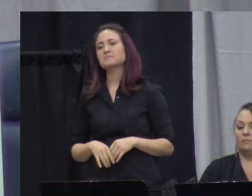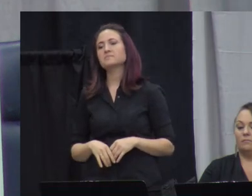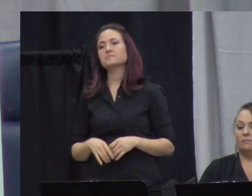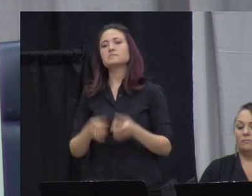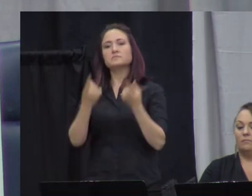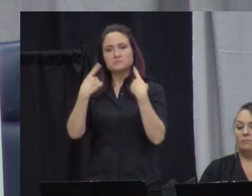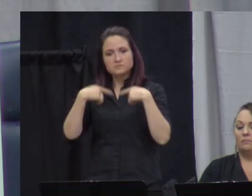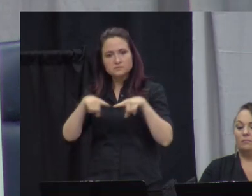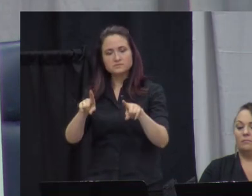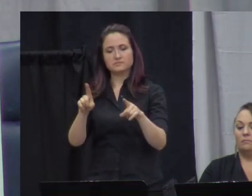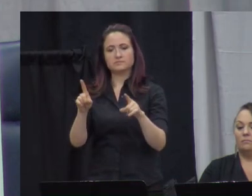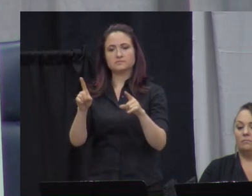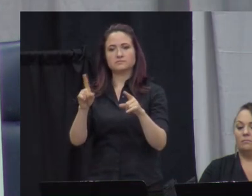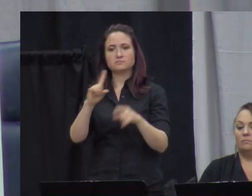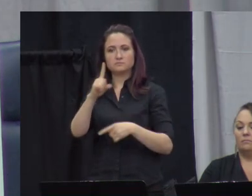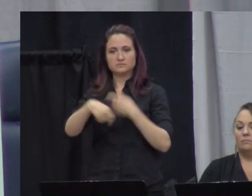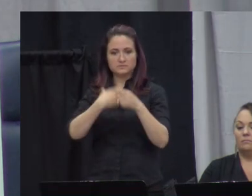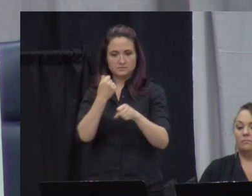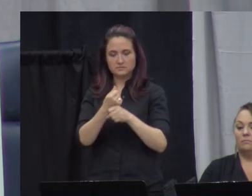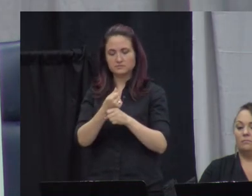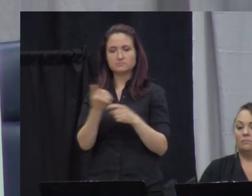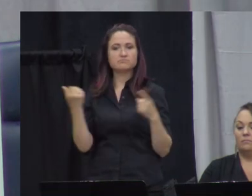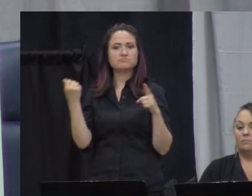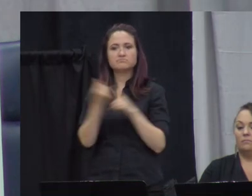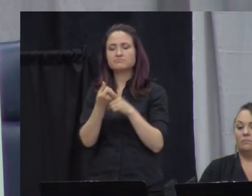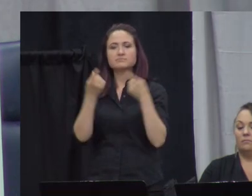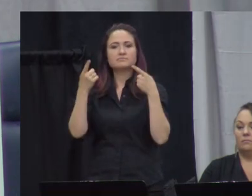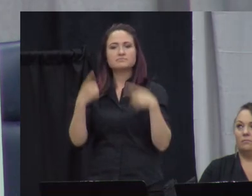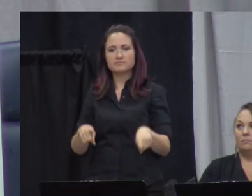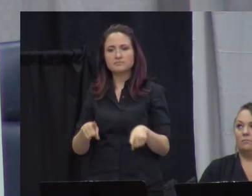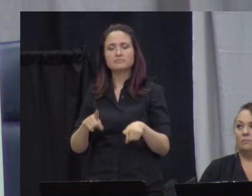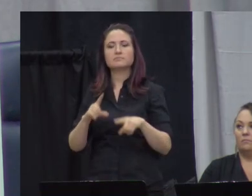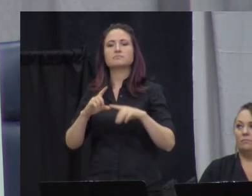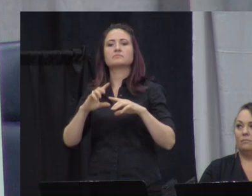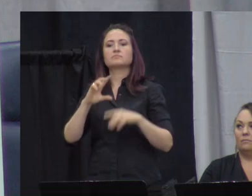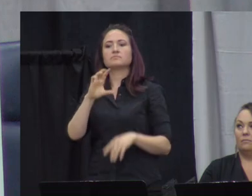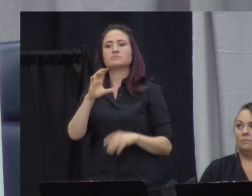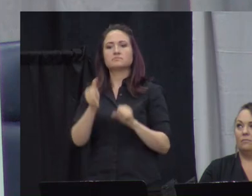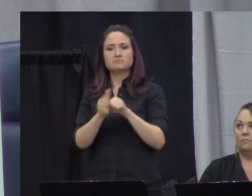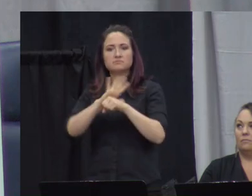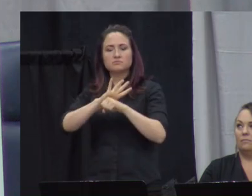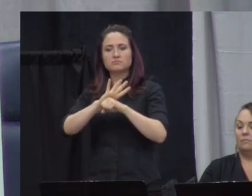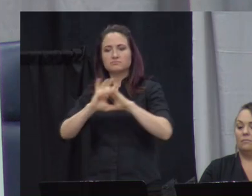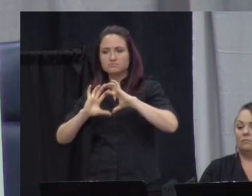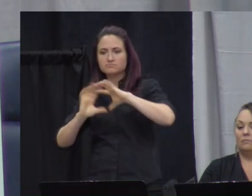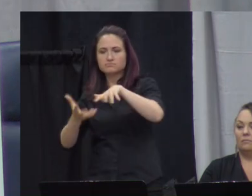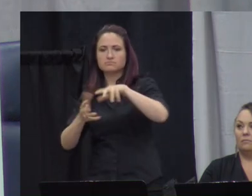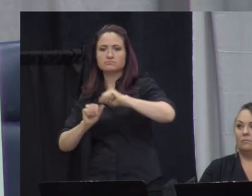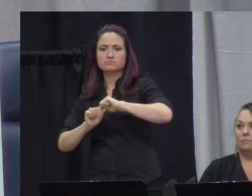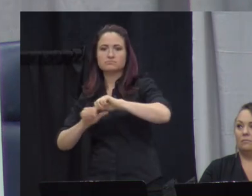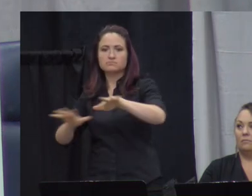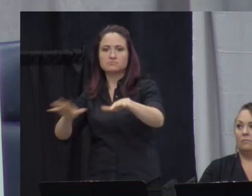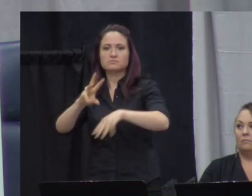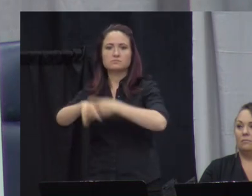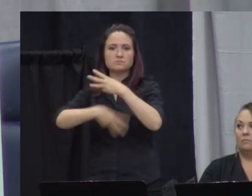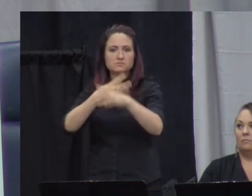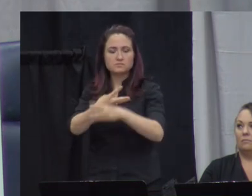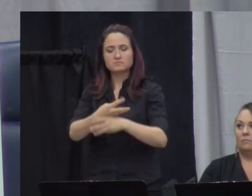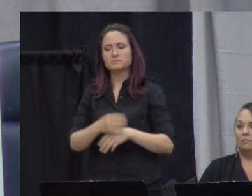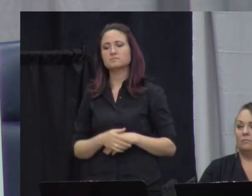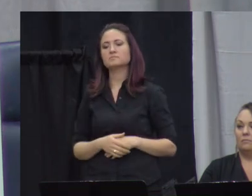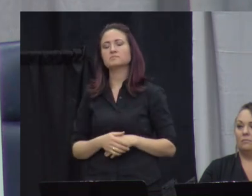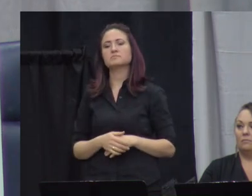During that first year, we were blindsided by the global pandemic, COVID-19. This